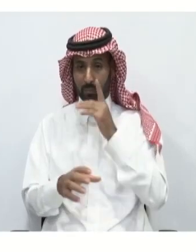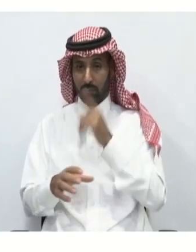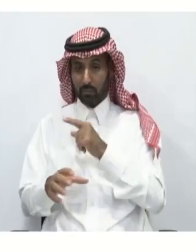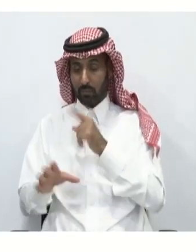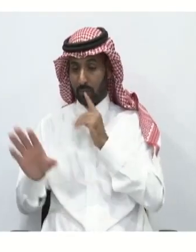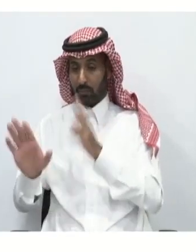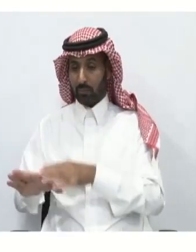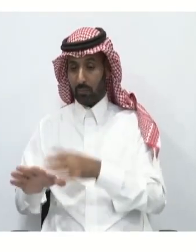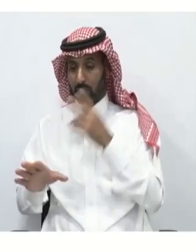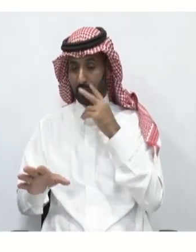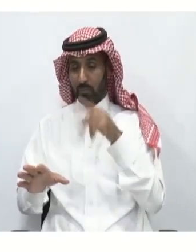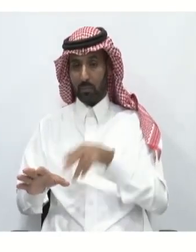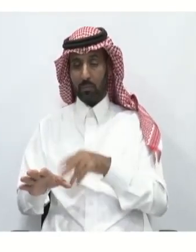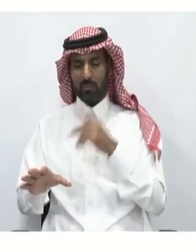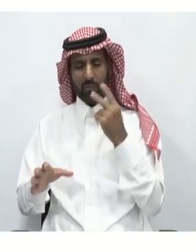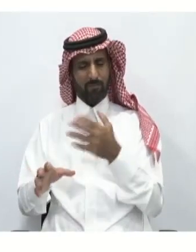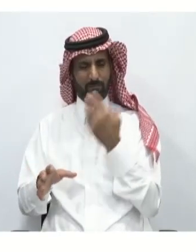they aren't physically fit?